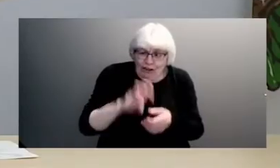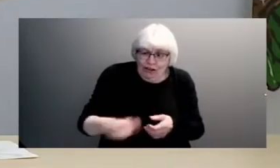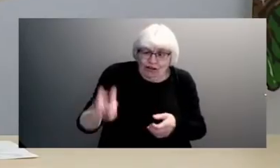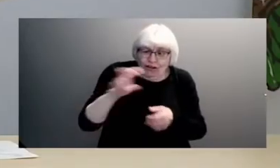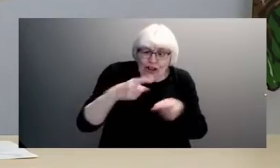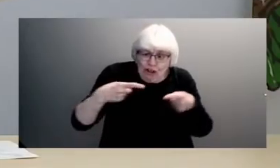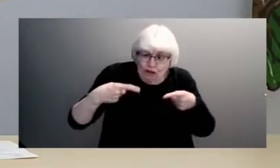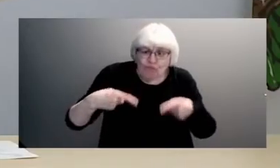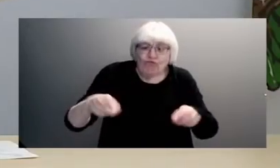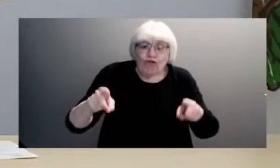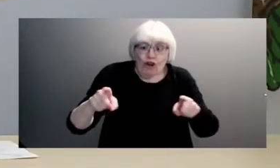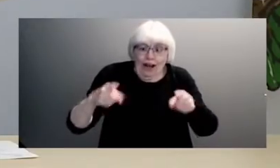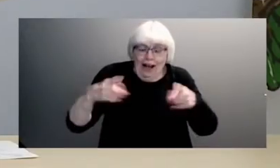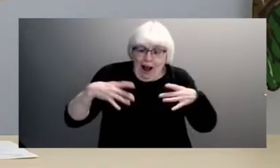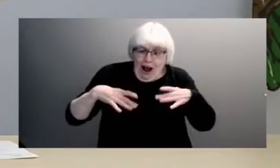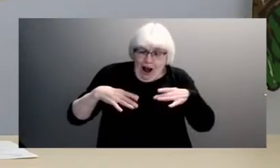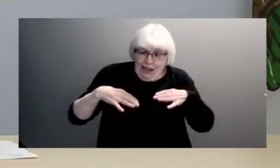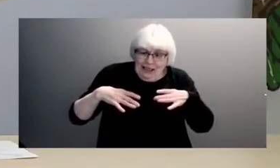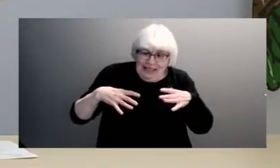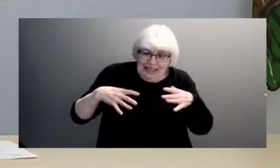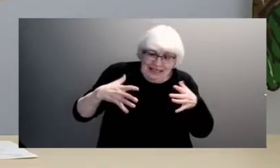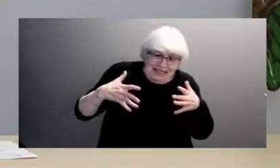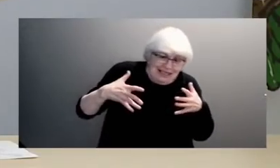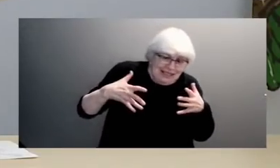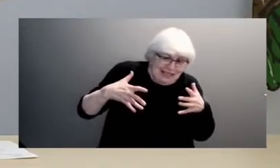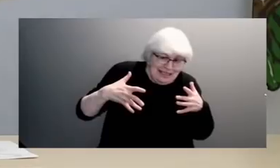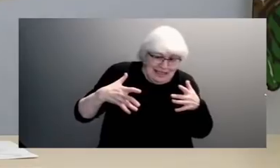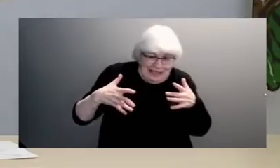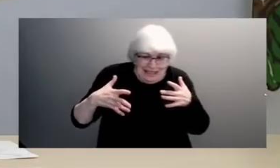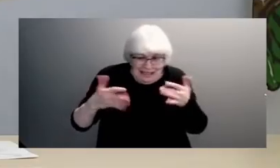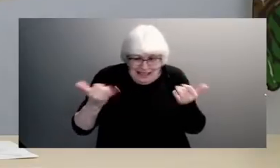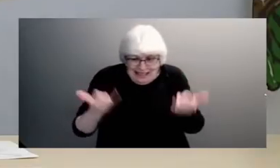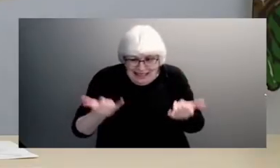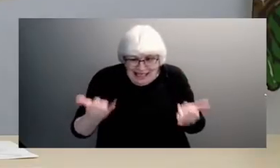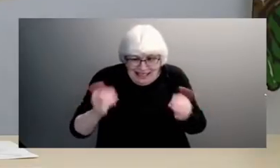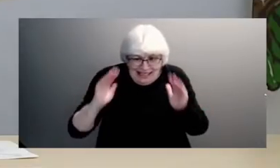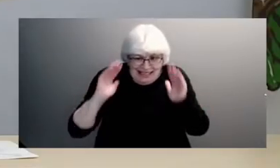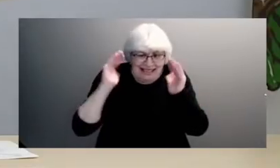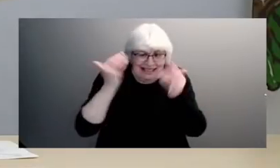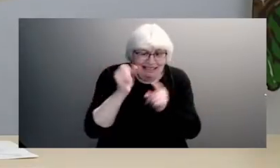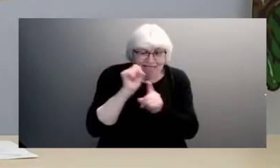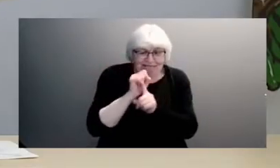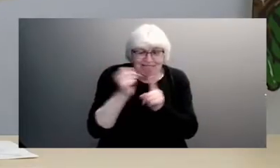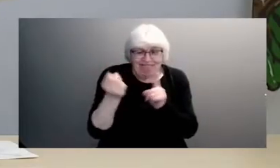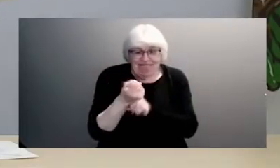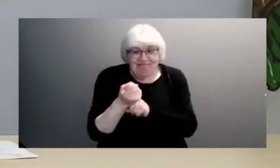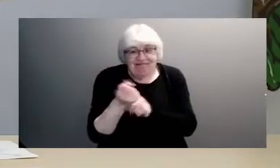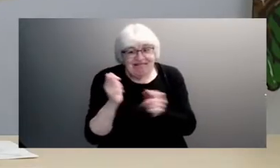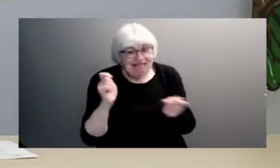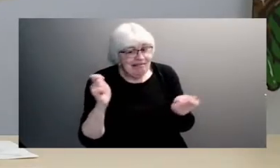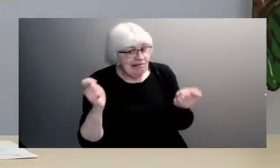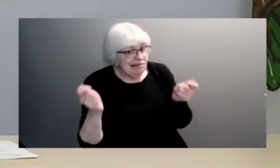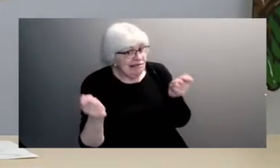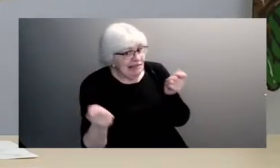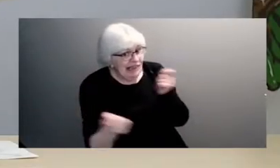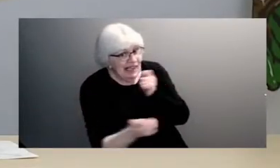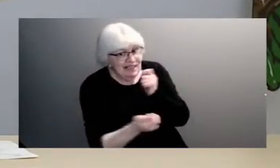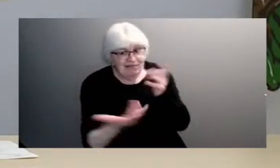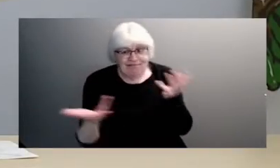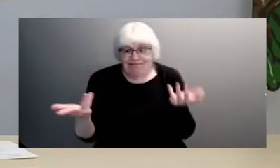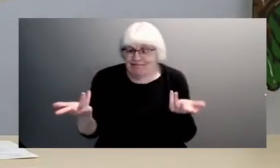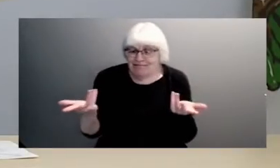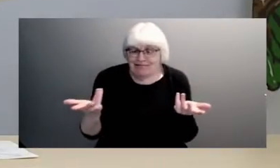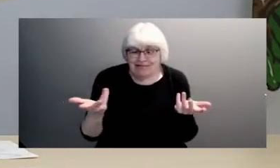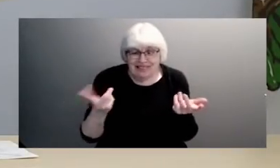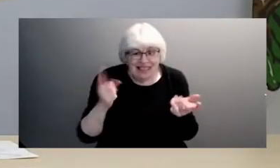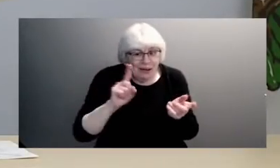rather quickly at the moment. And as you mentioned during your briefing today, things like travel restrictions